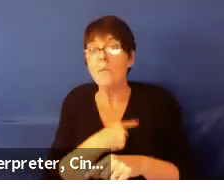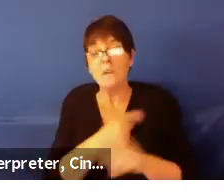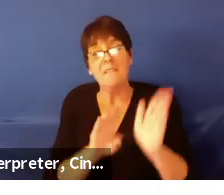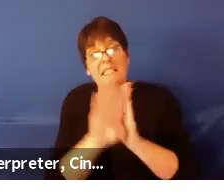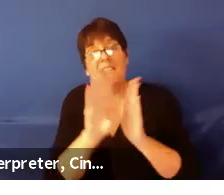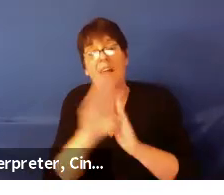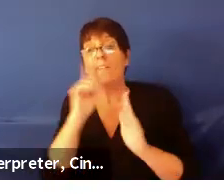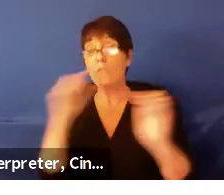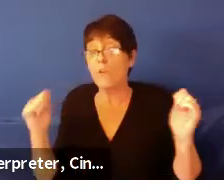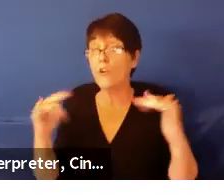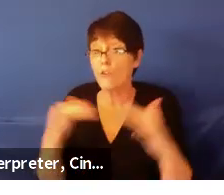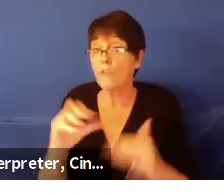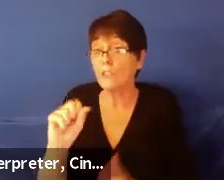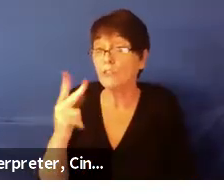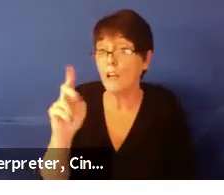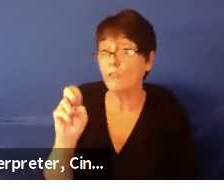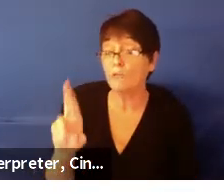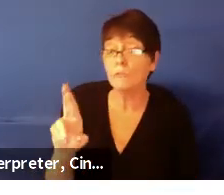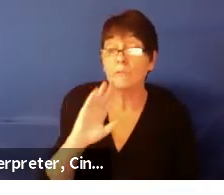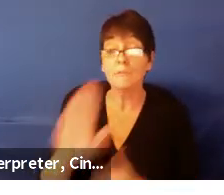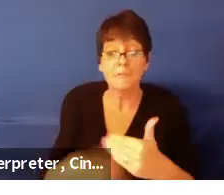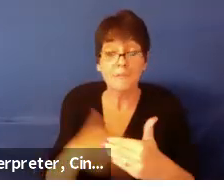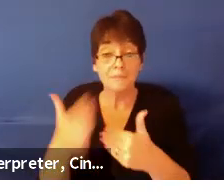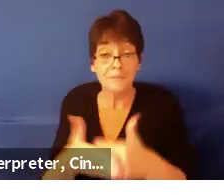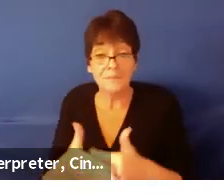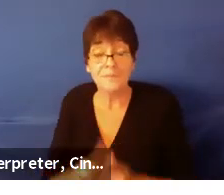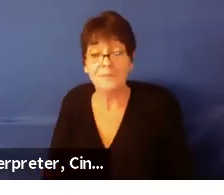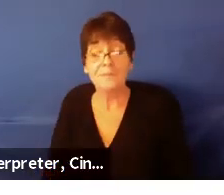congregate sheltering. And next slide, please.